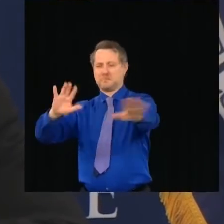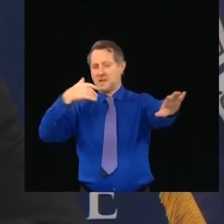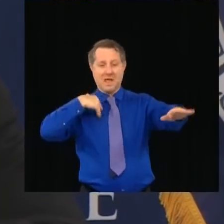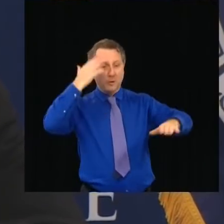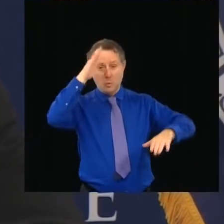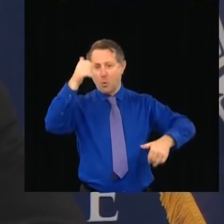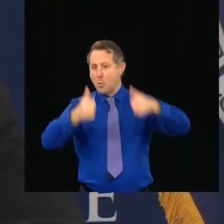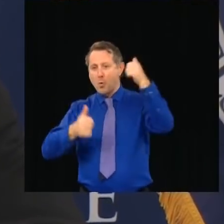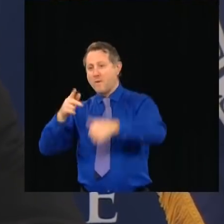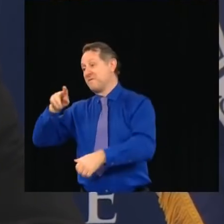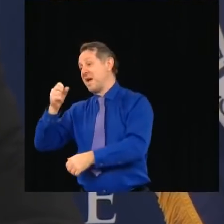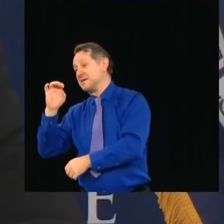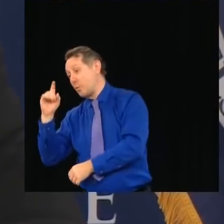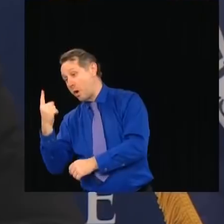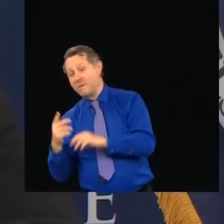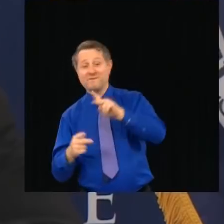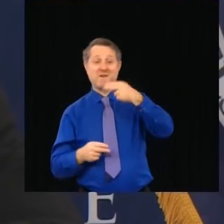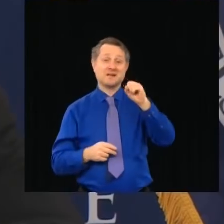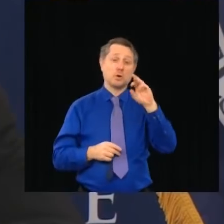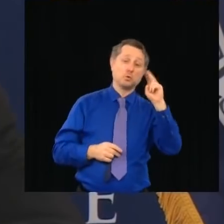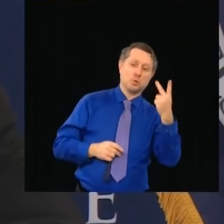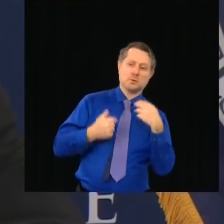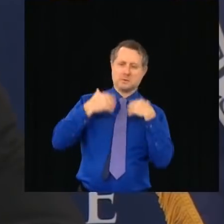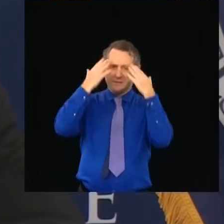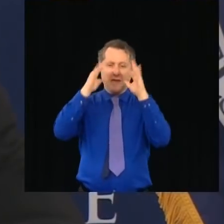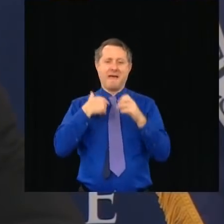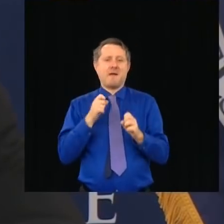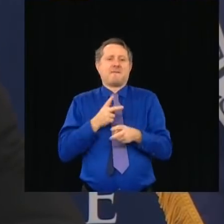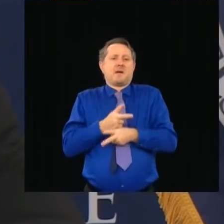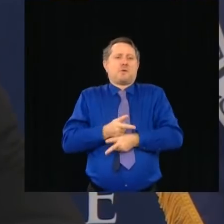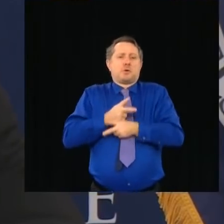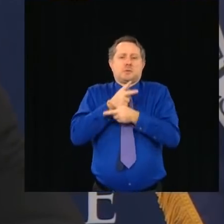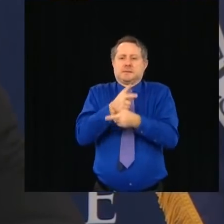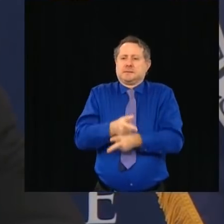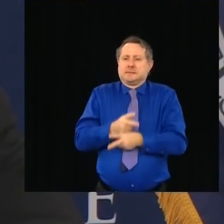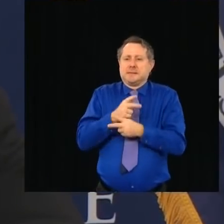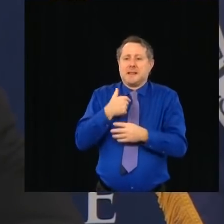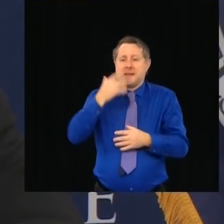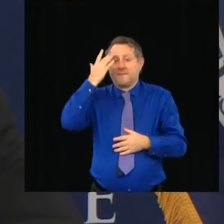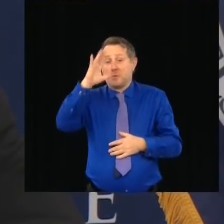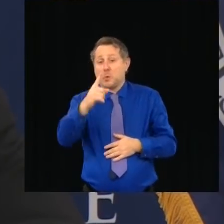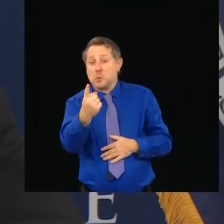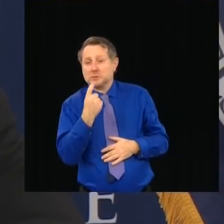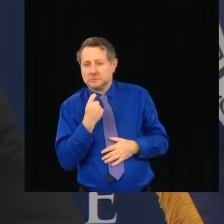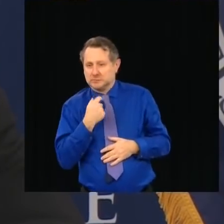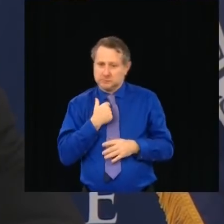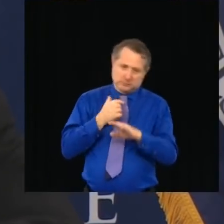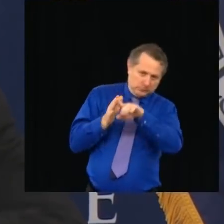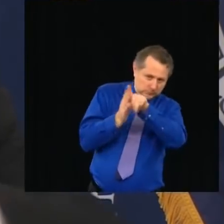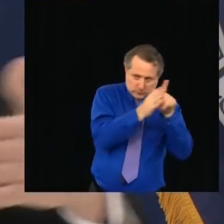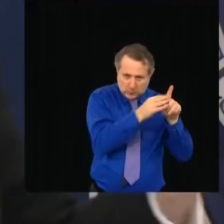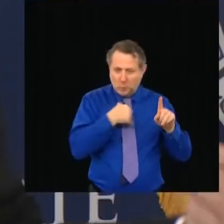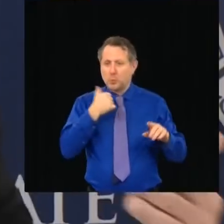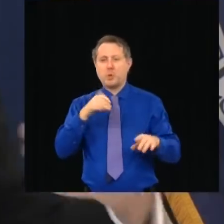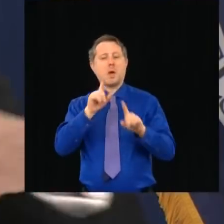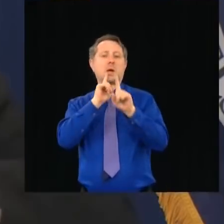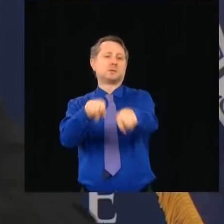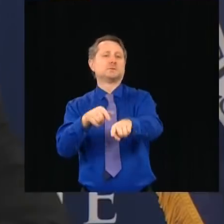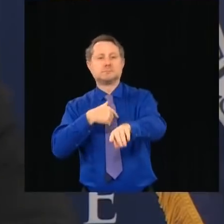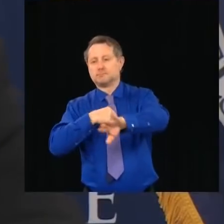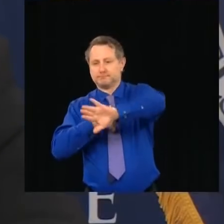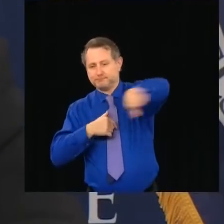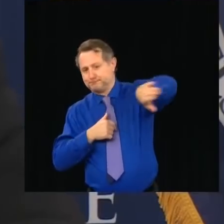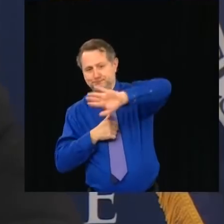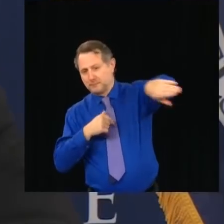falls. So I'm going to gracefully and artfully look to dodge your question on hairstylists until I can go back and